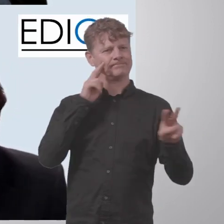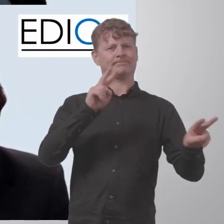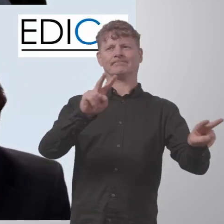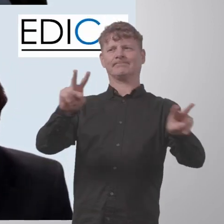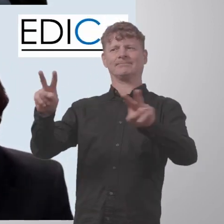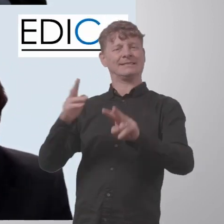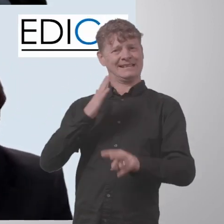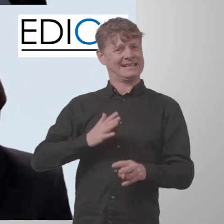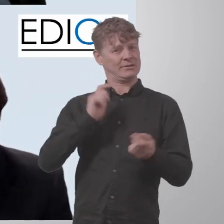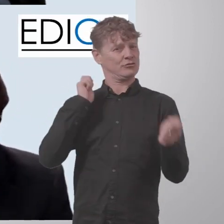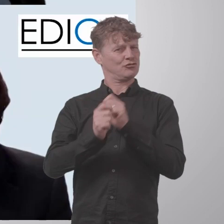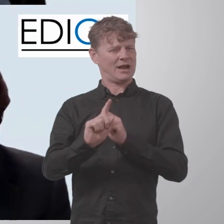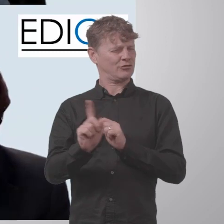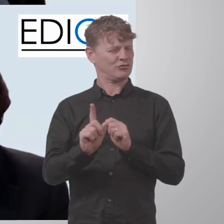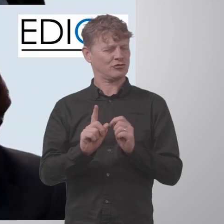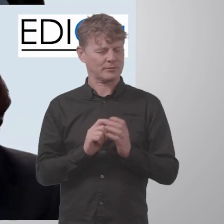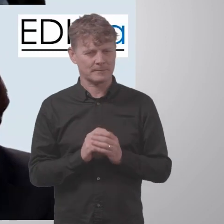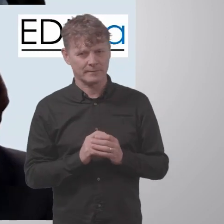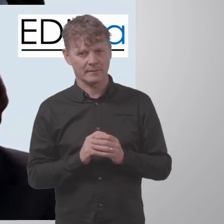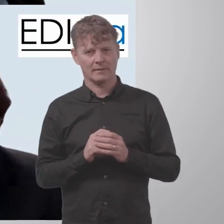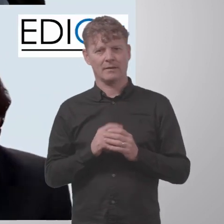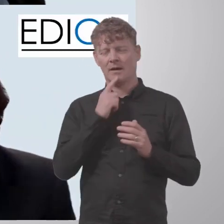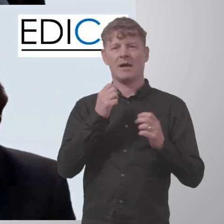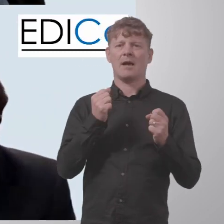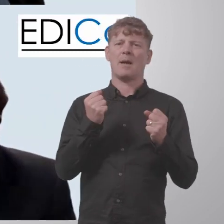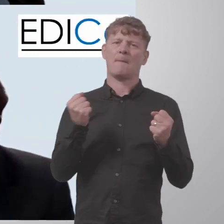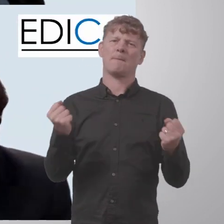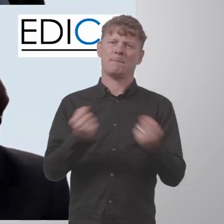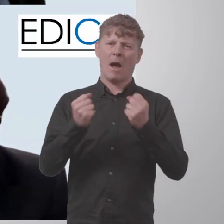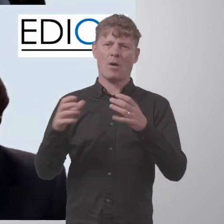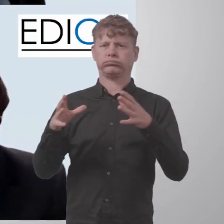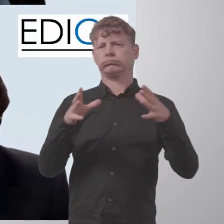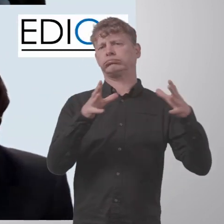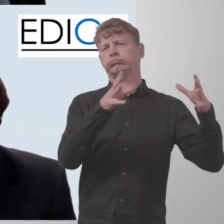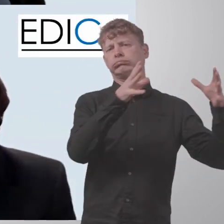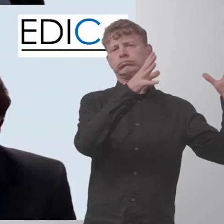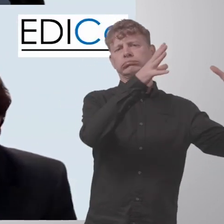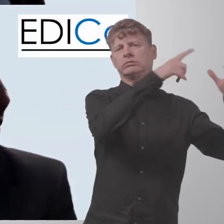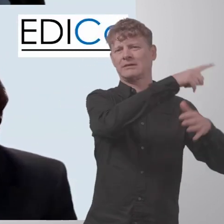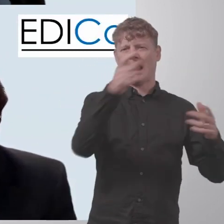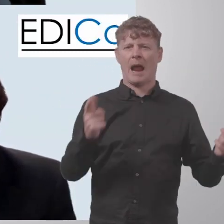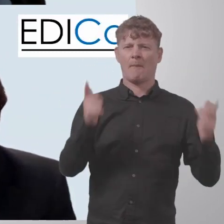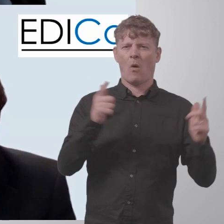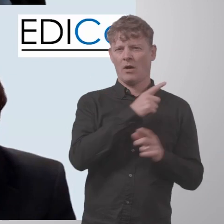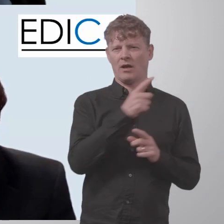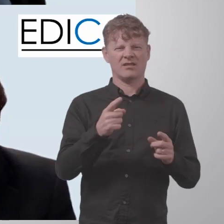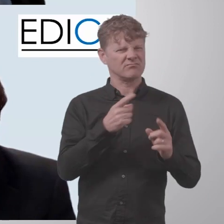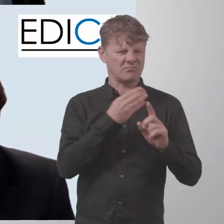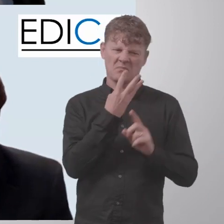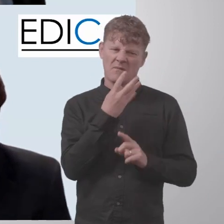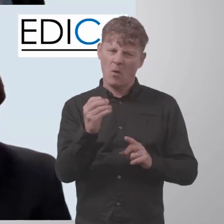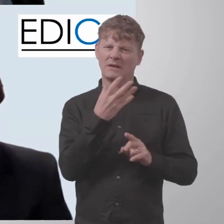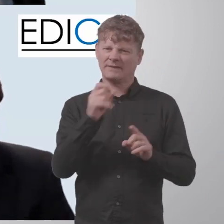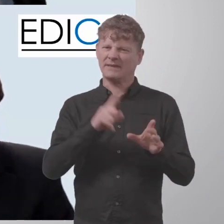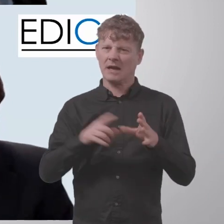too much power drift towards employers. It has been around for about 4 or 5 decades now, and that needs to be reversed in